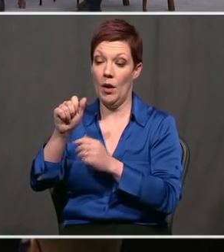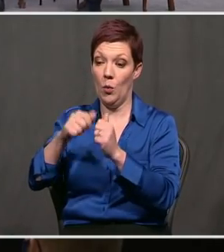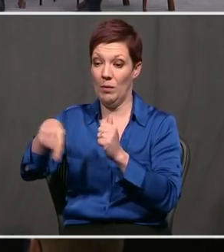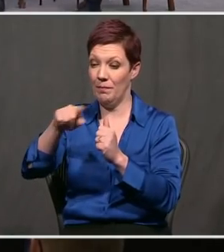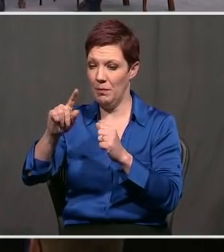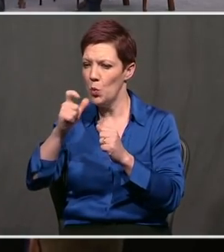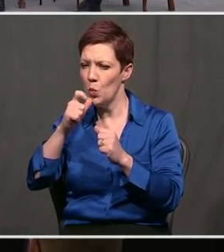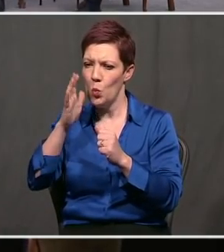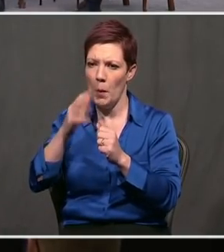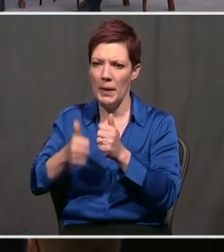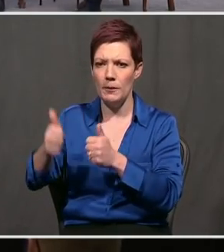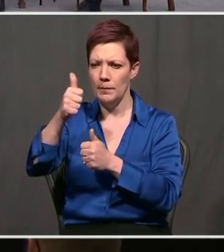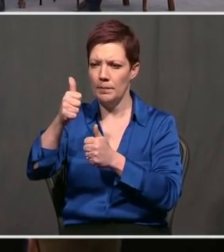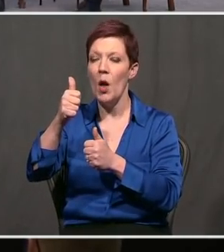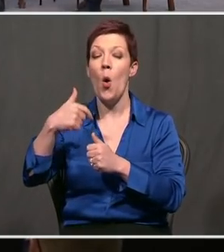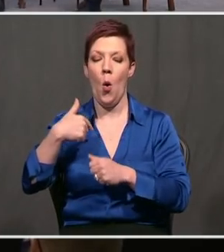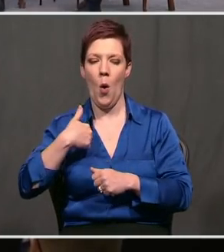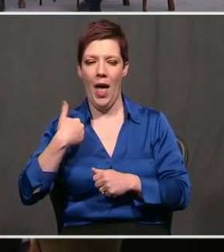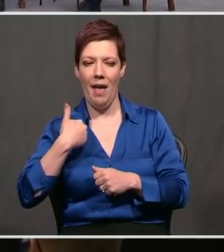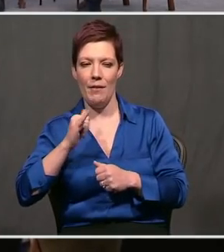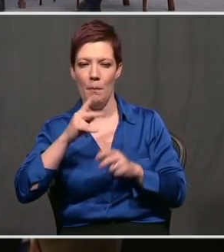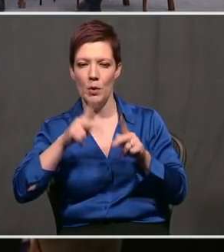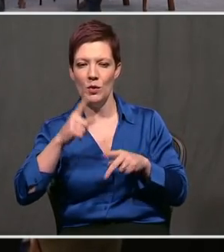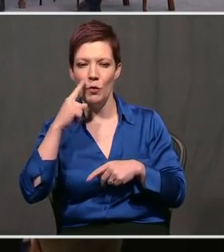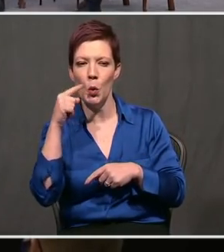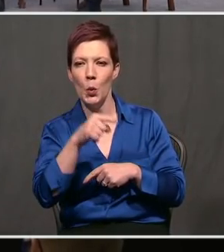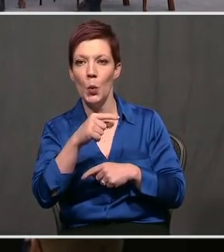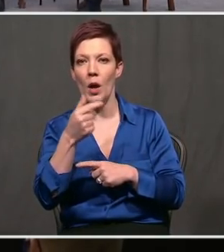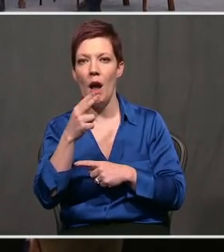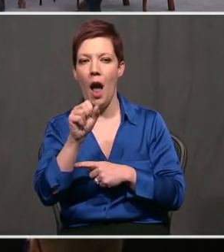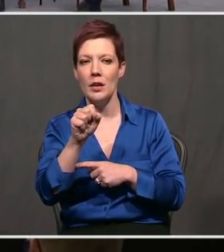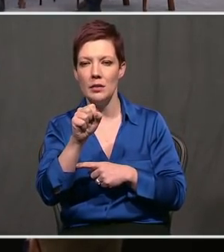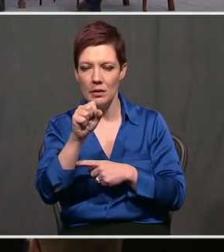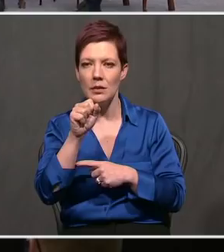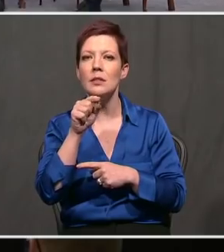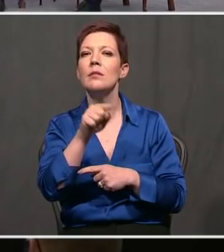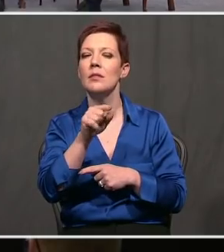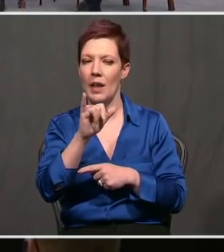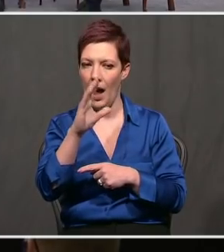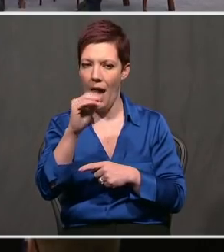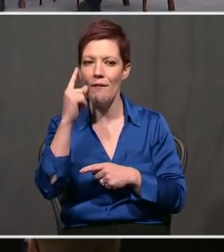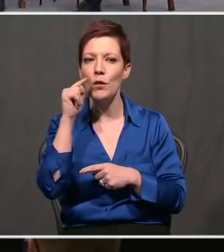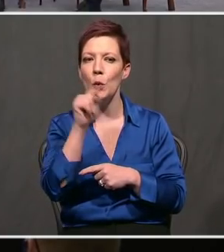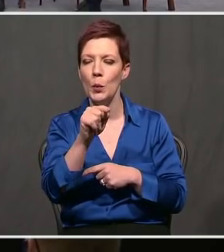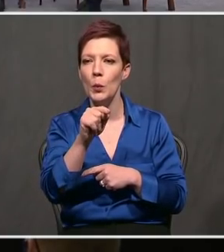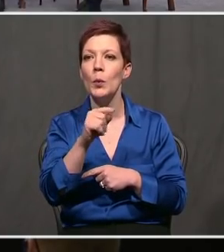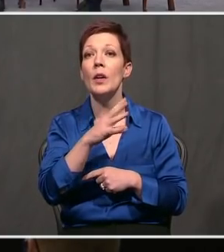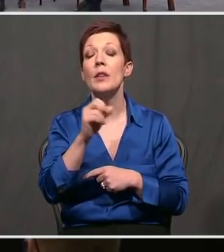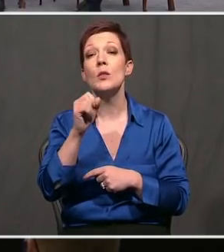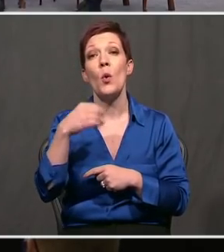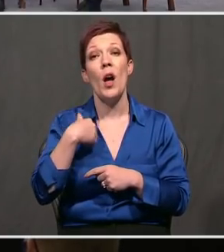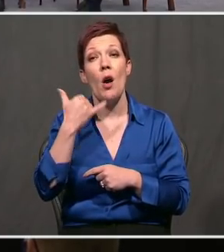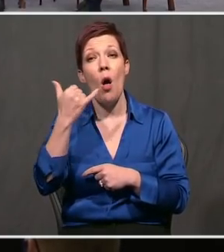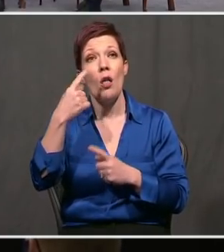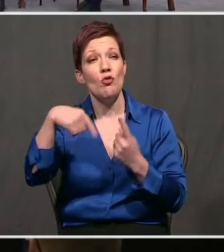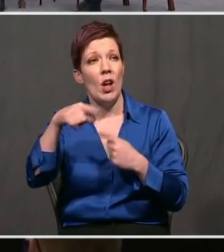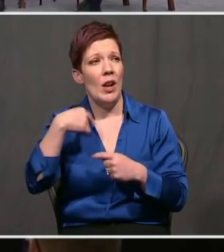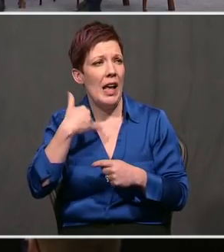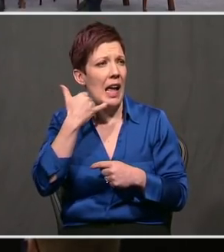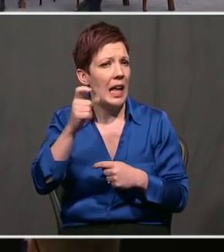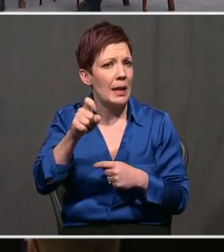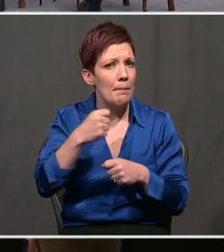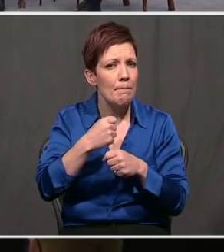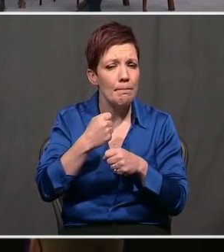an Army Materiel Command and said, Gus is the guy for you. Got to be there. And I called around and I said, you know, I need